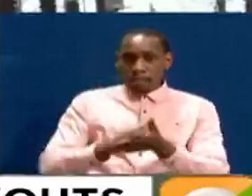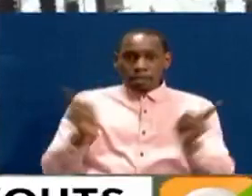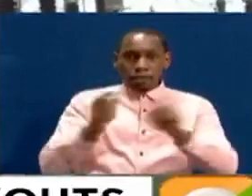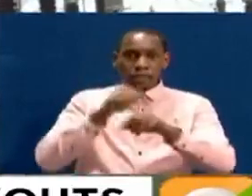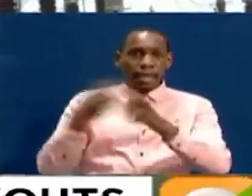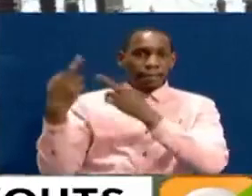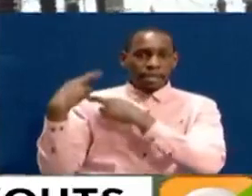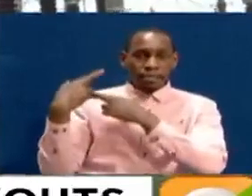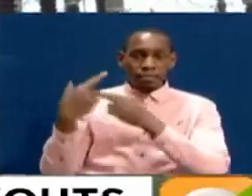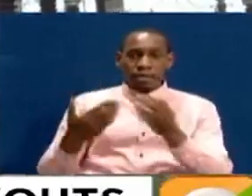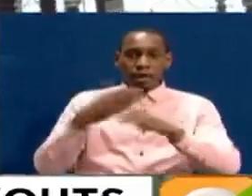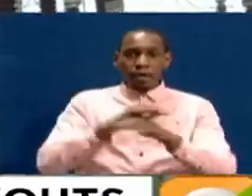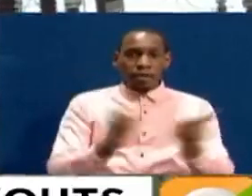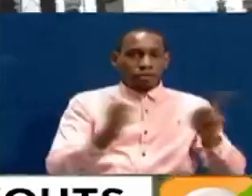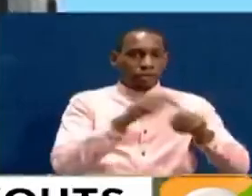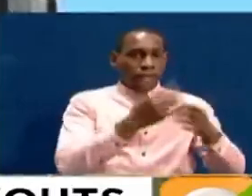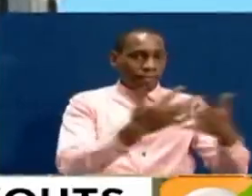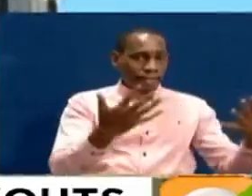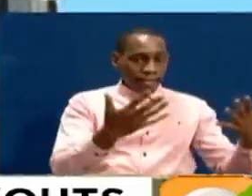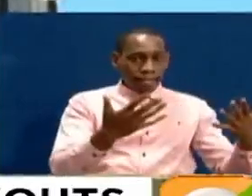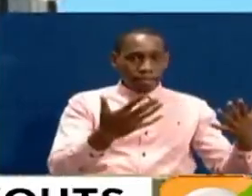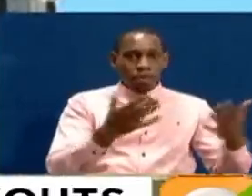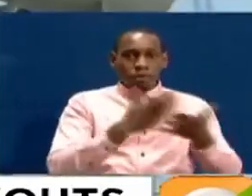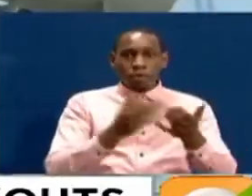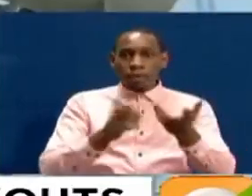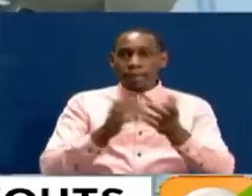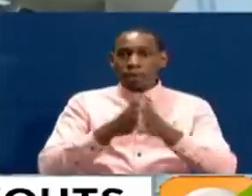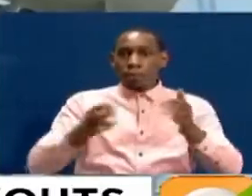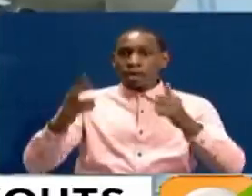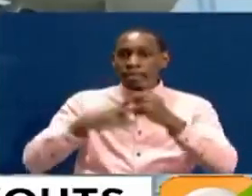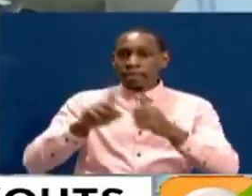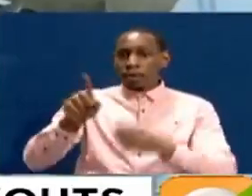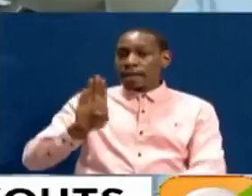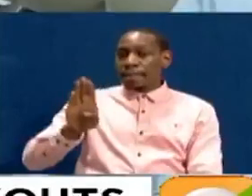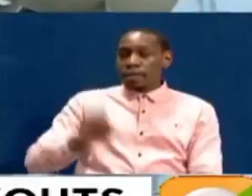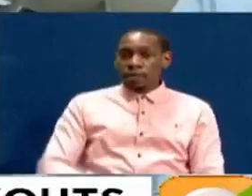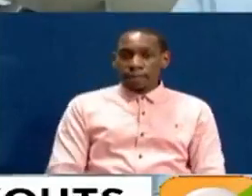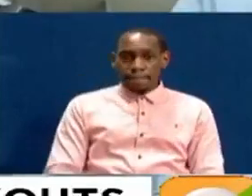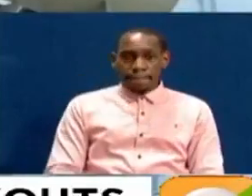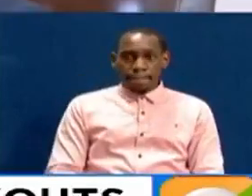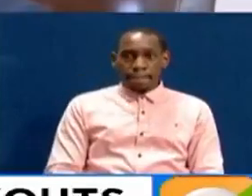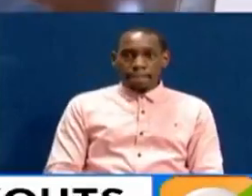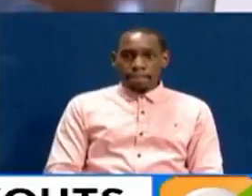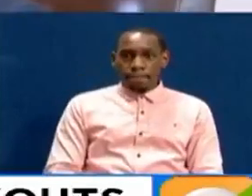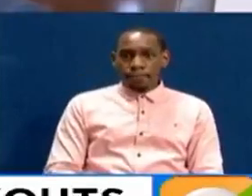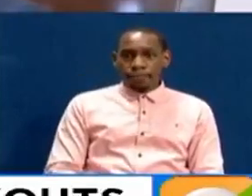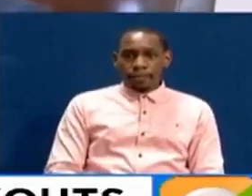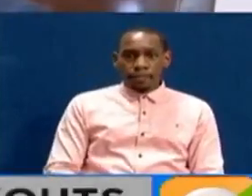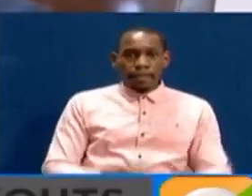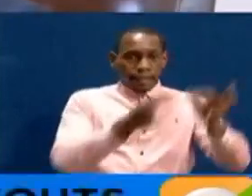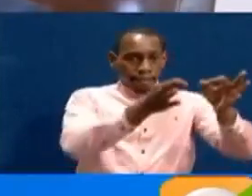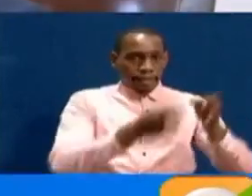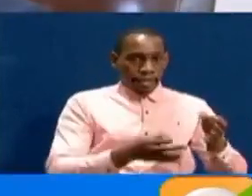short-term obligations surpassed short-term assets by a massive 71 billion shillings. The